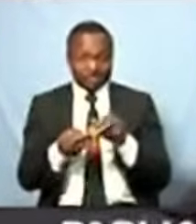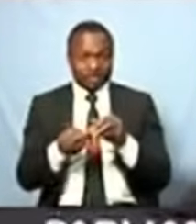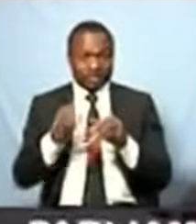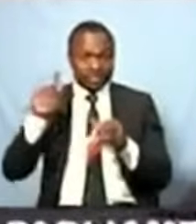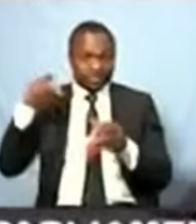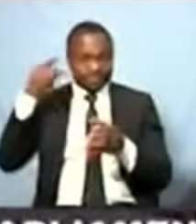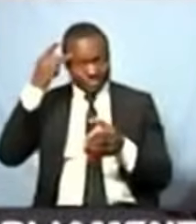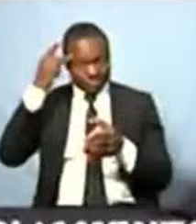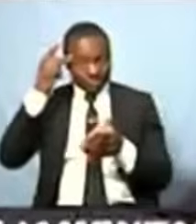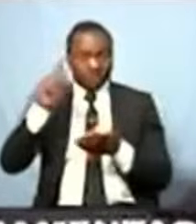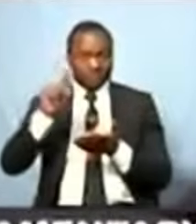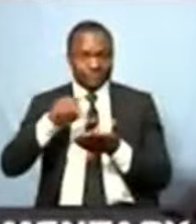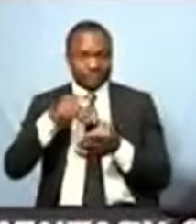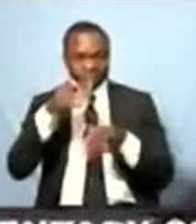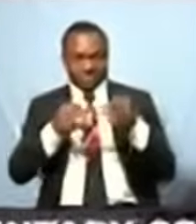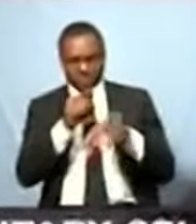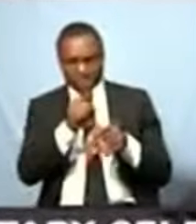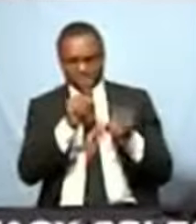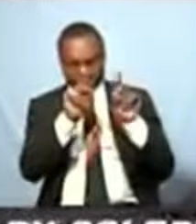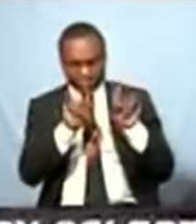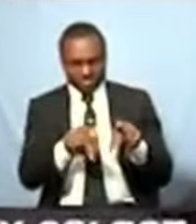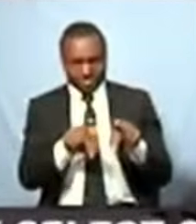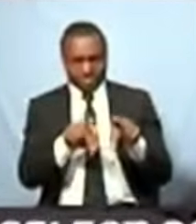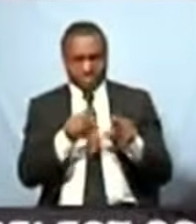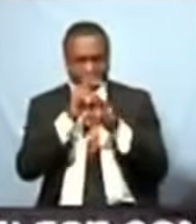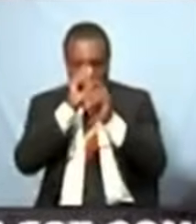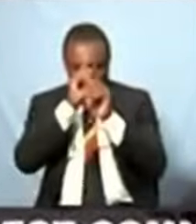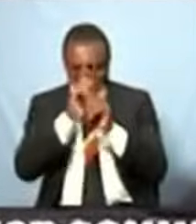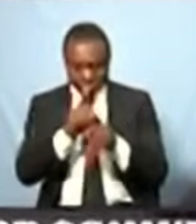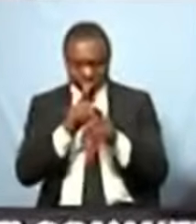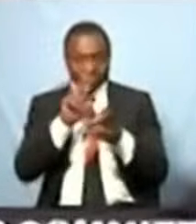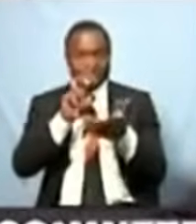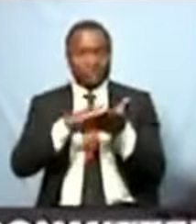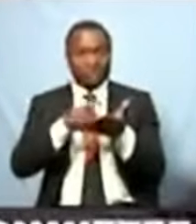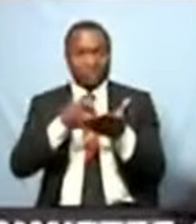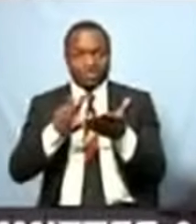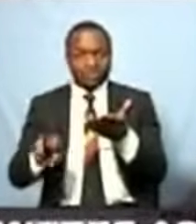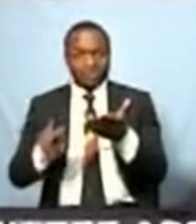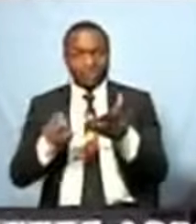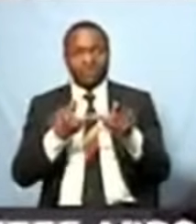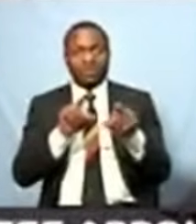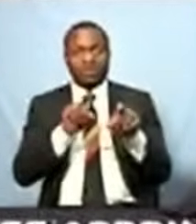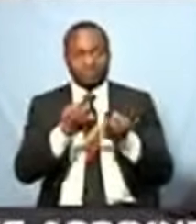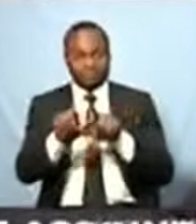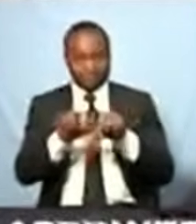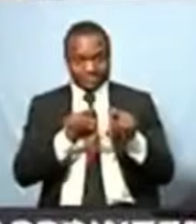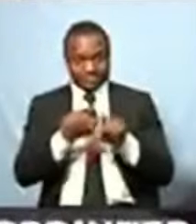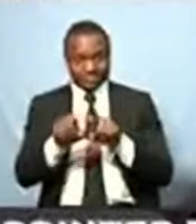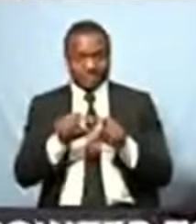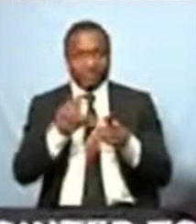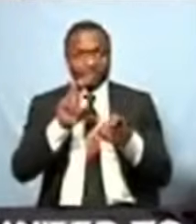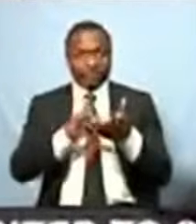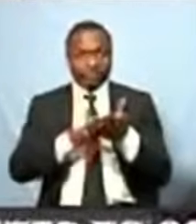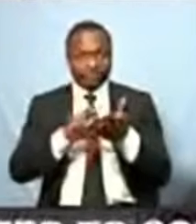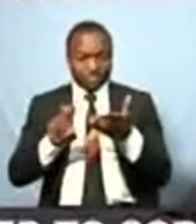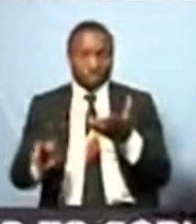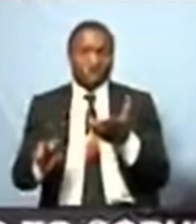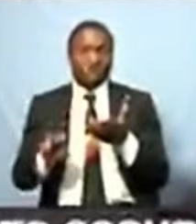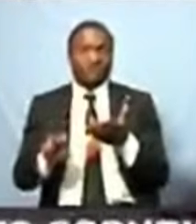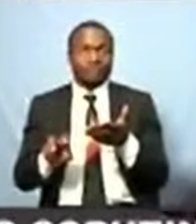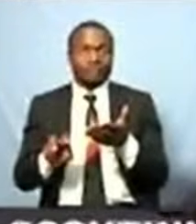if that candidate decides to withdraw from the race, they withdraw their